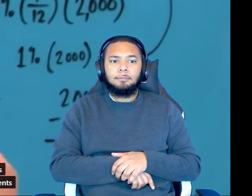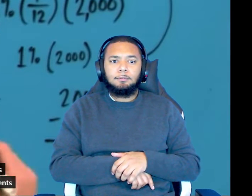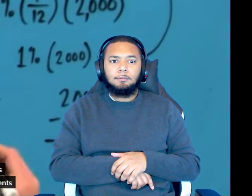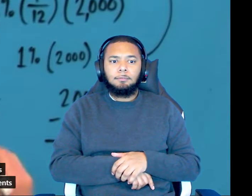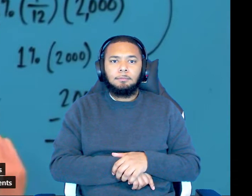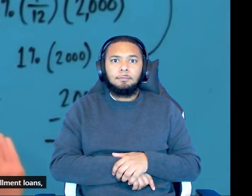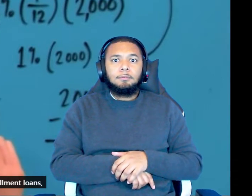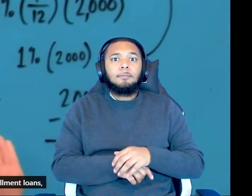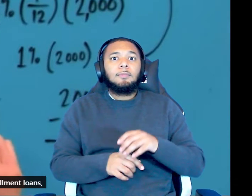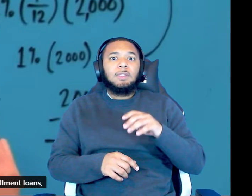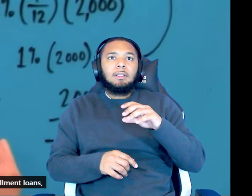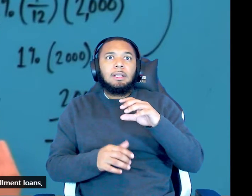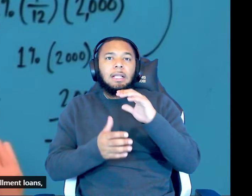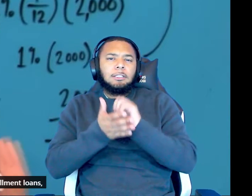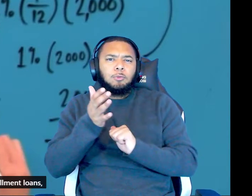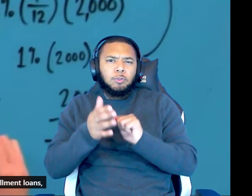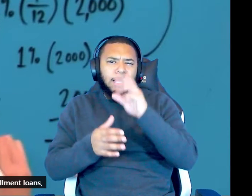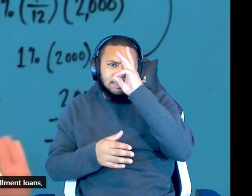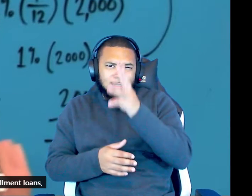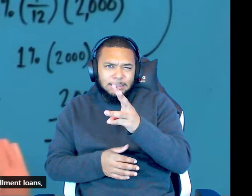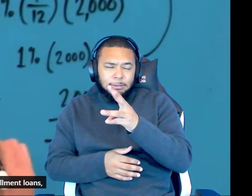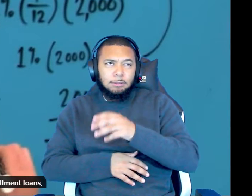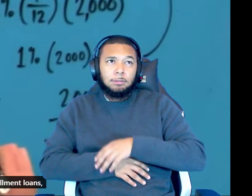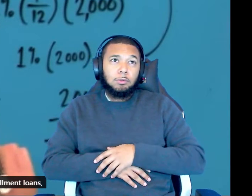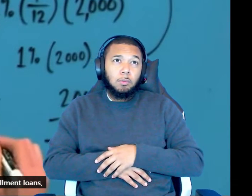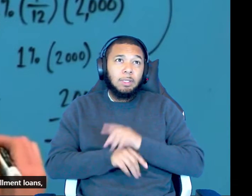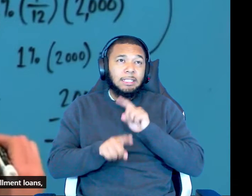take 6 more cents off. So